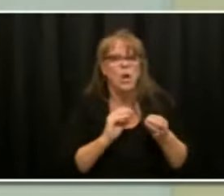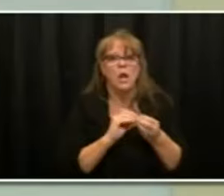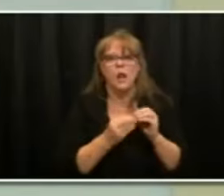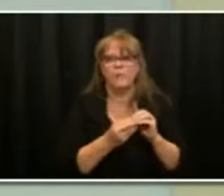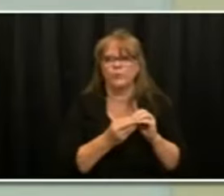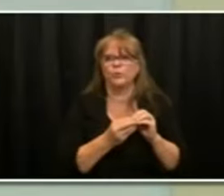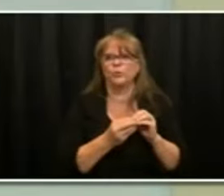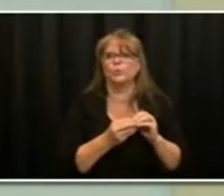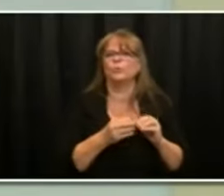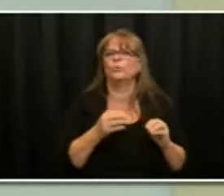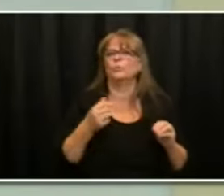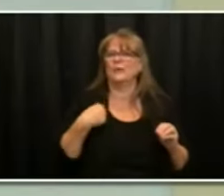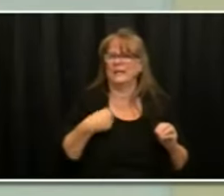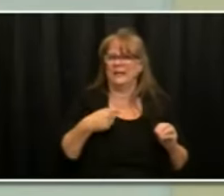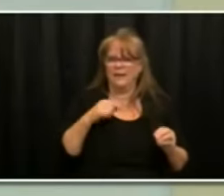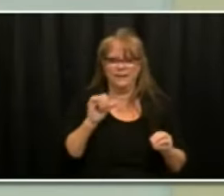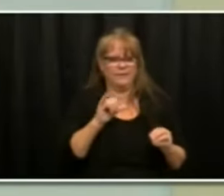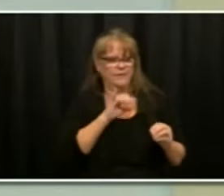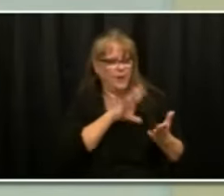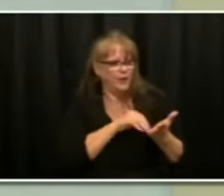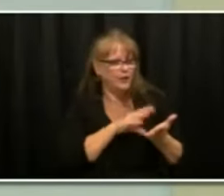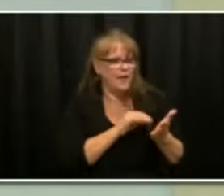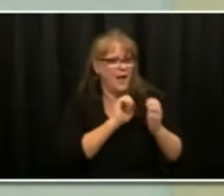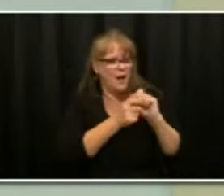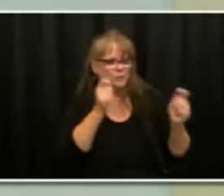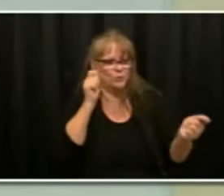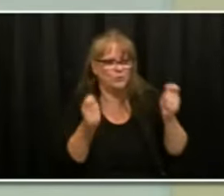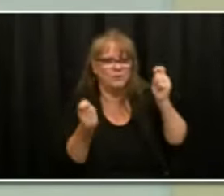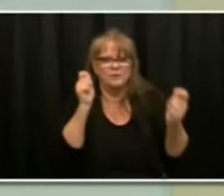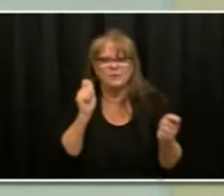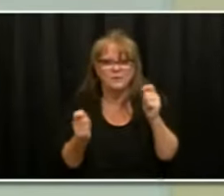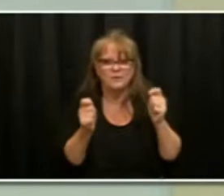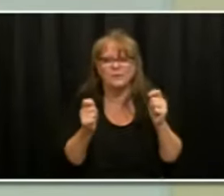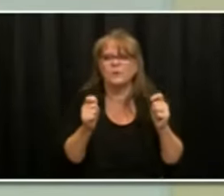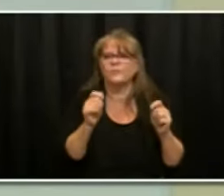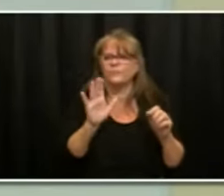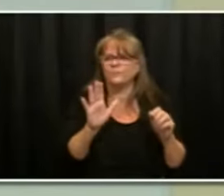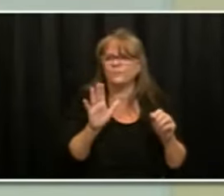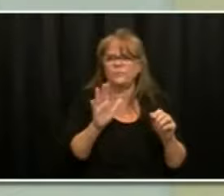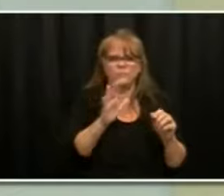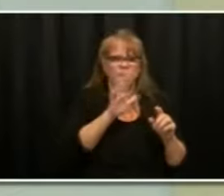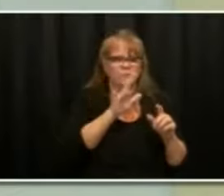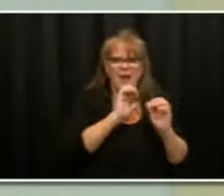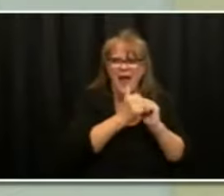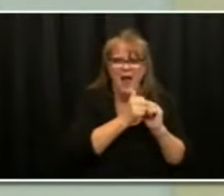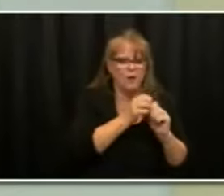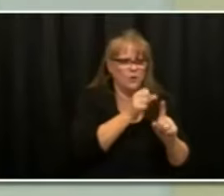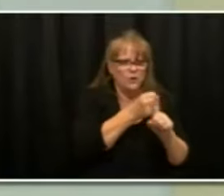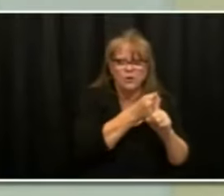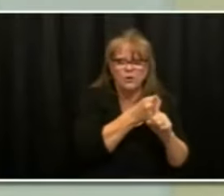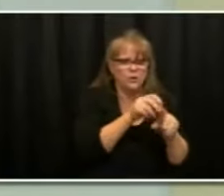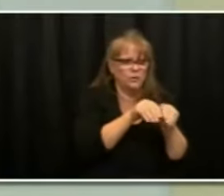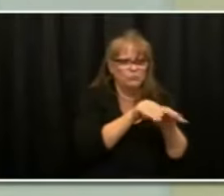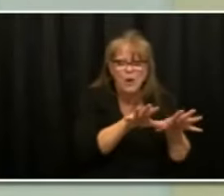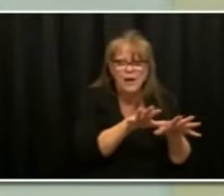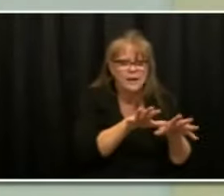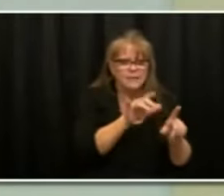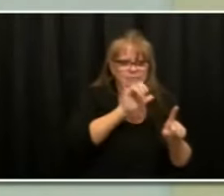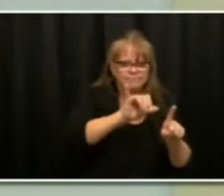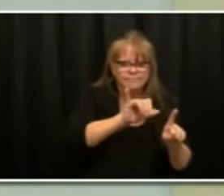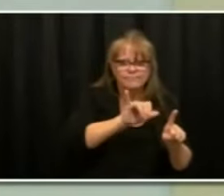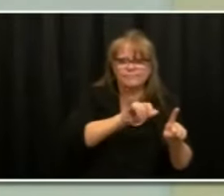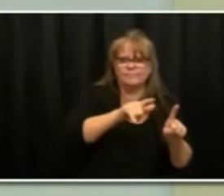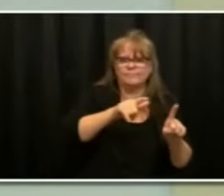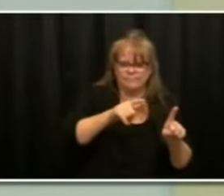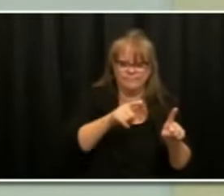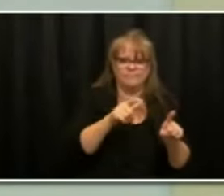about transmission and how it happens in school and best practices to limit transmission, but certainly making progress. But as the governor said,